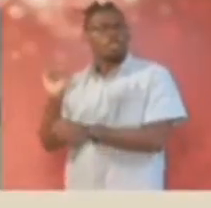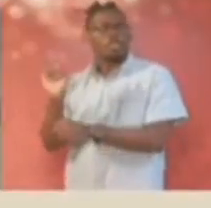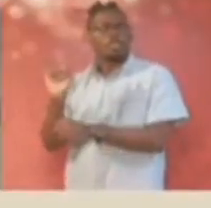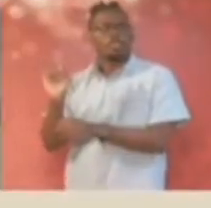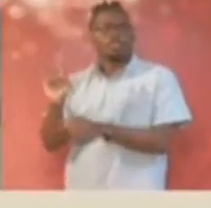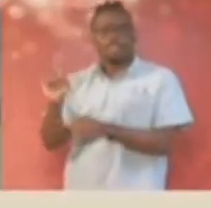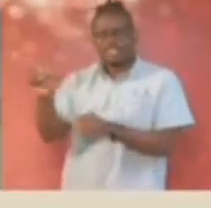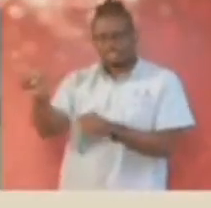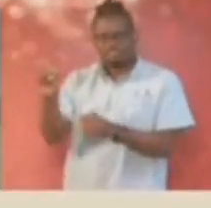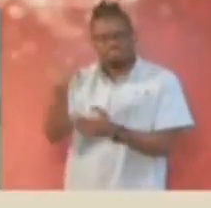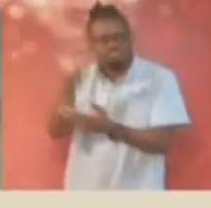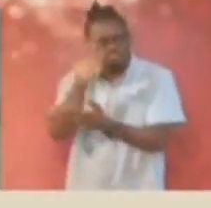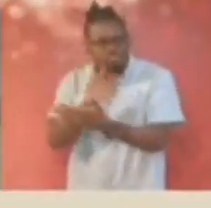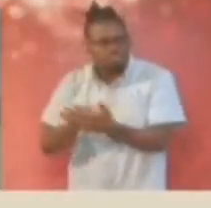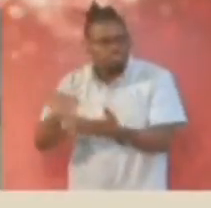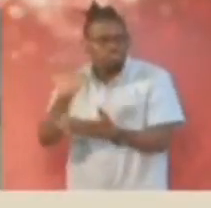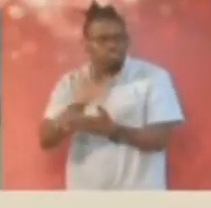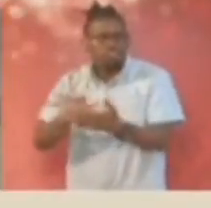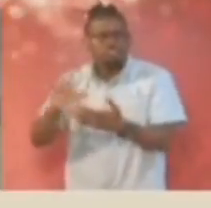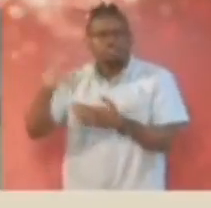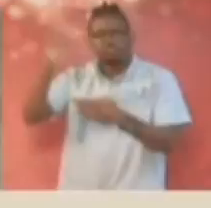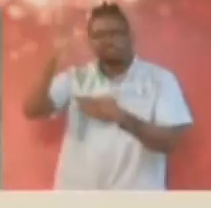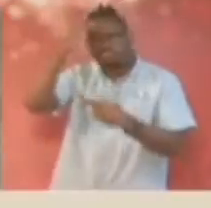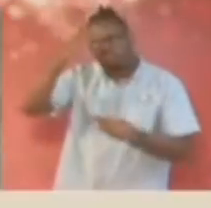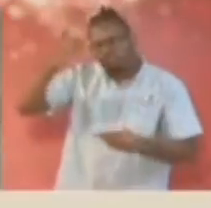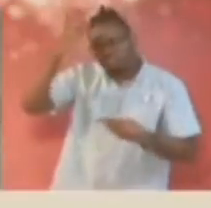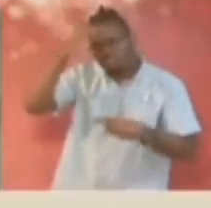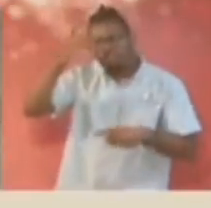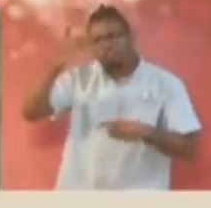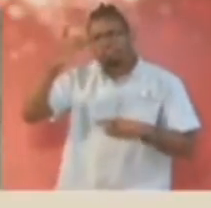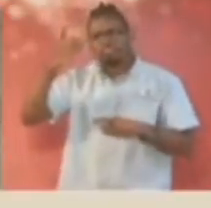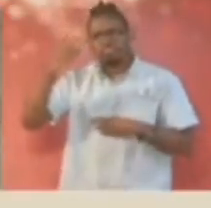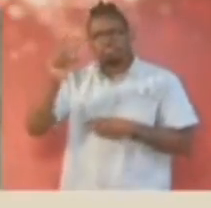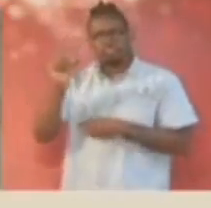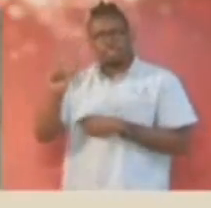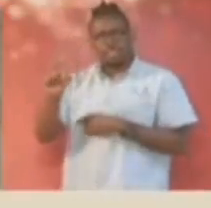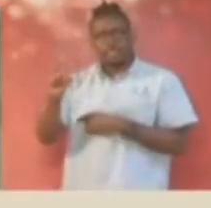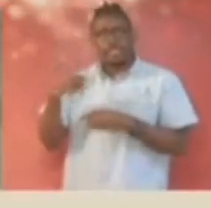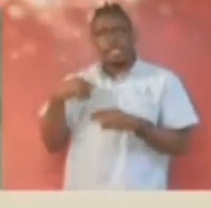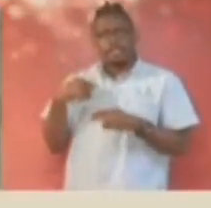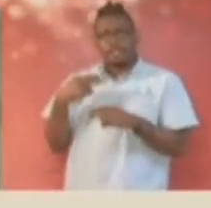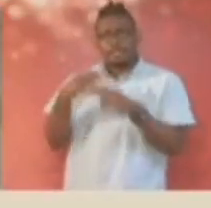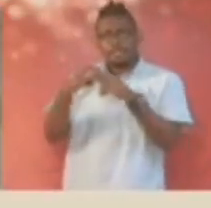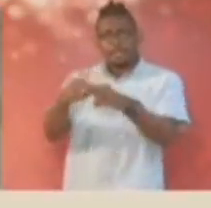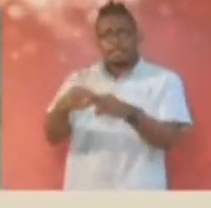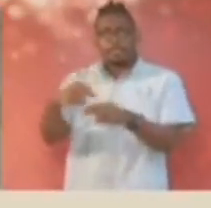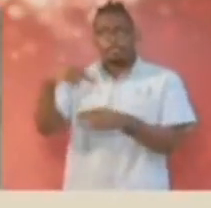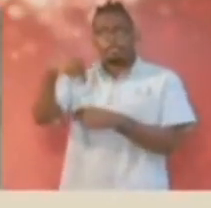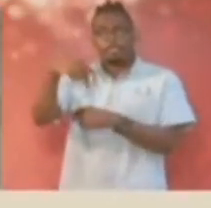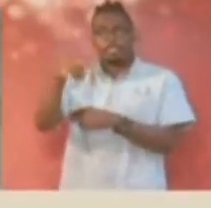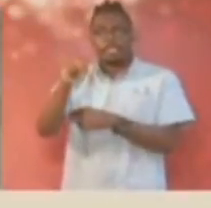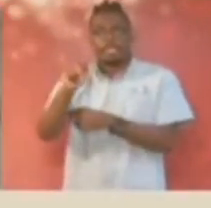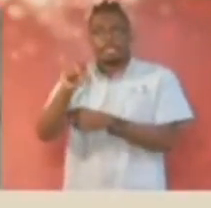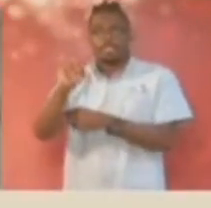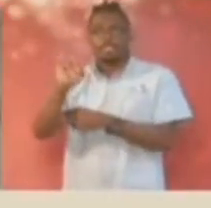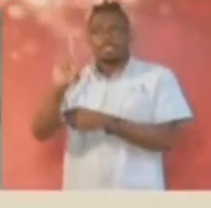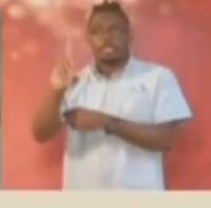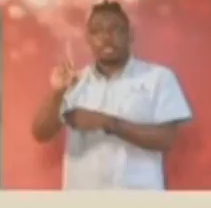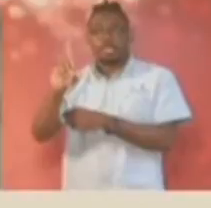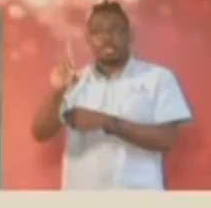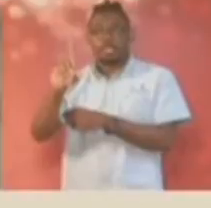forward to Diwali celebrations this weekend, and Mr. Sharma will give some advice on how to celebrate